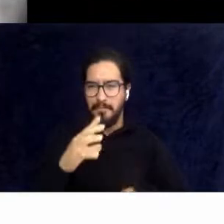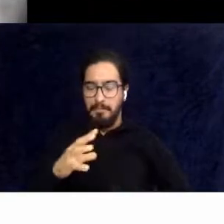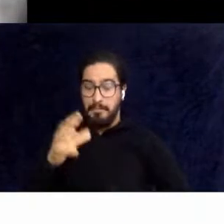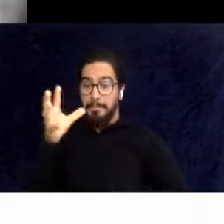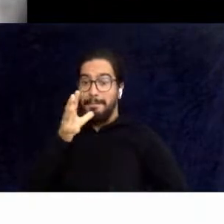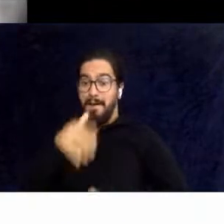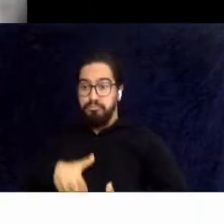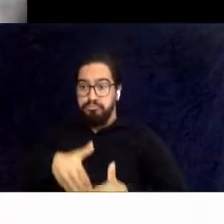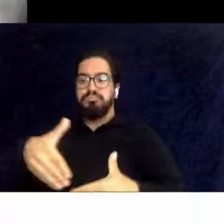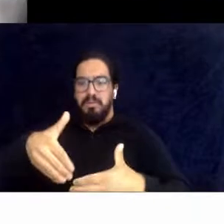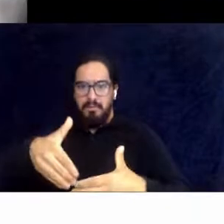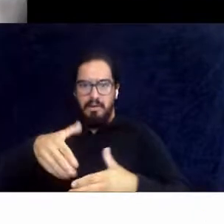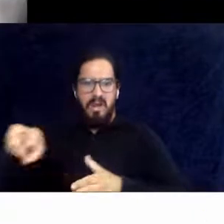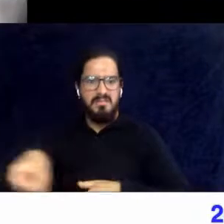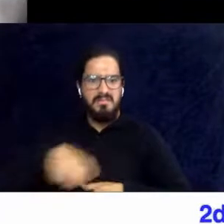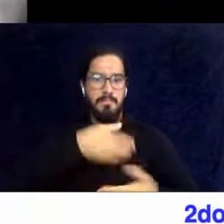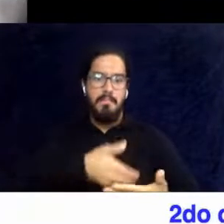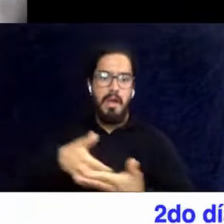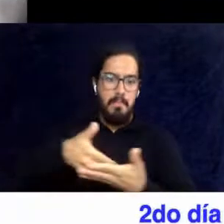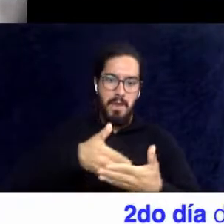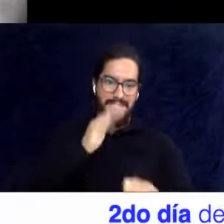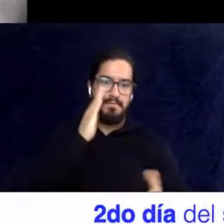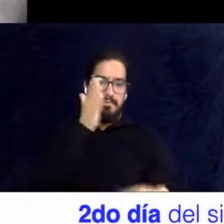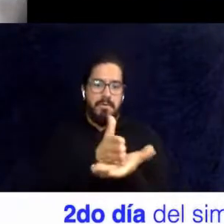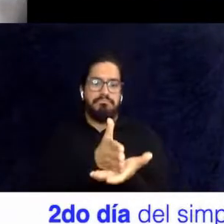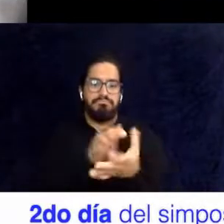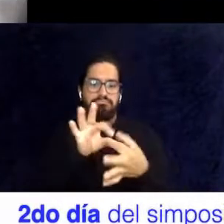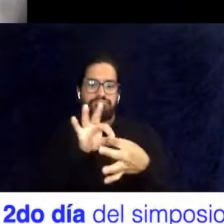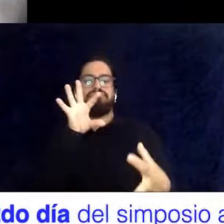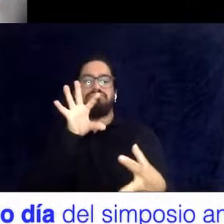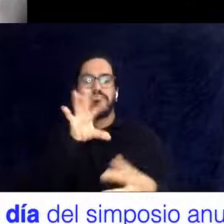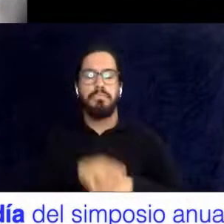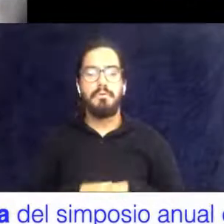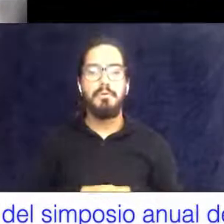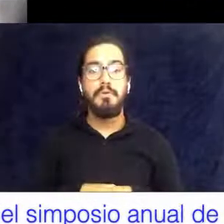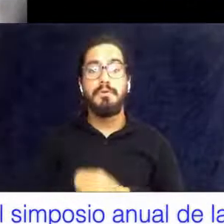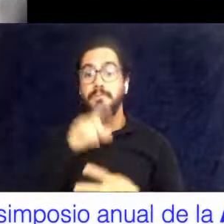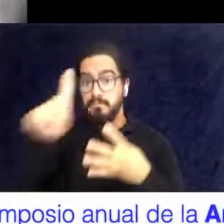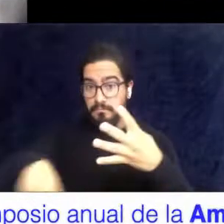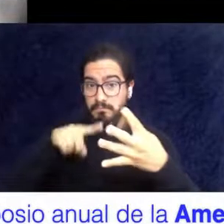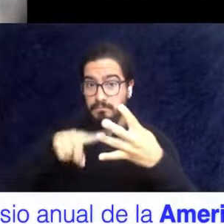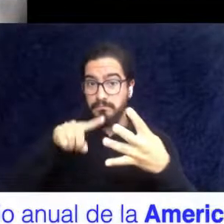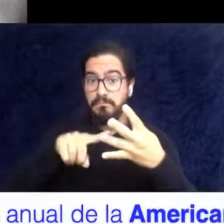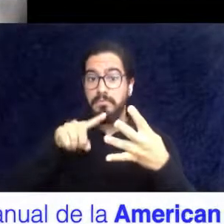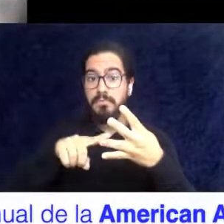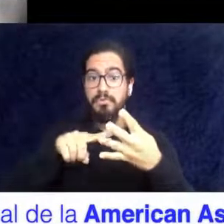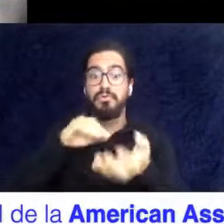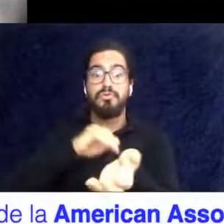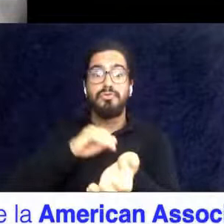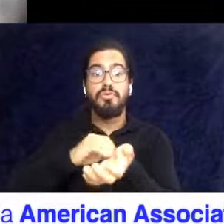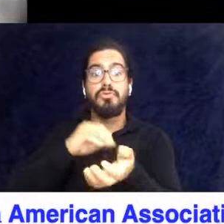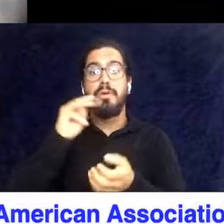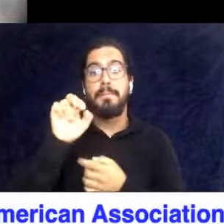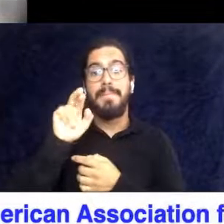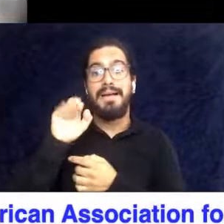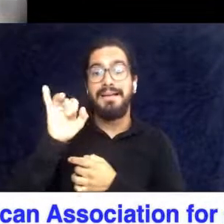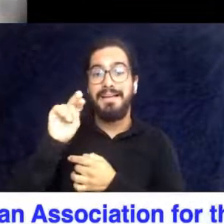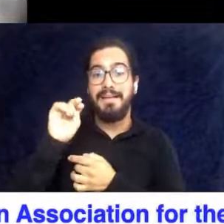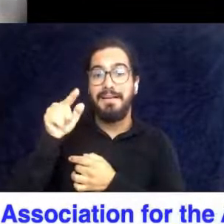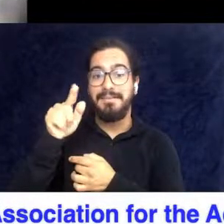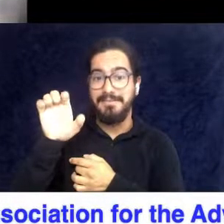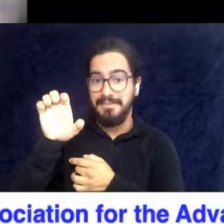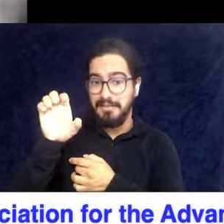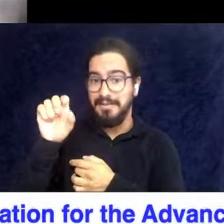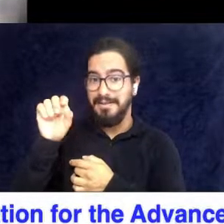Then we will have Dr. Marianyoly Ortiz. She is the Associate Director of the